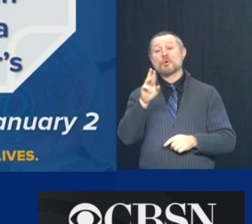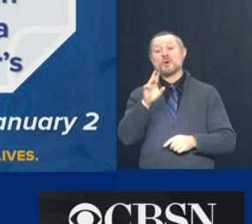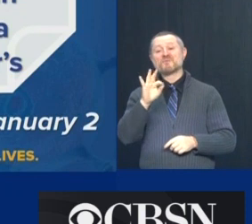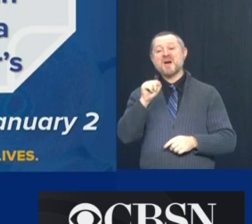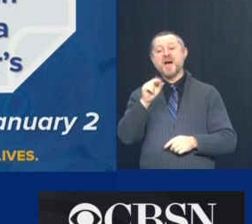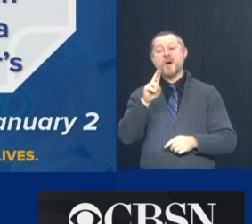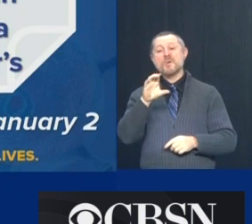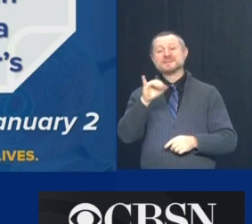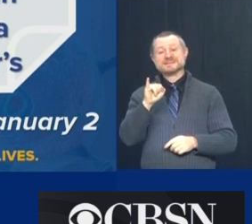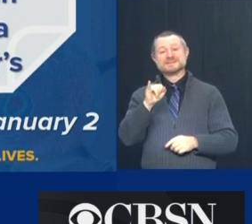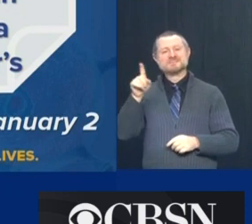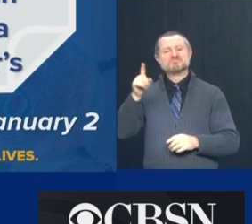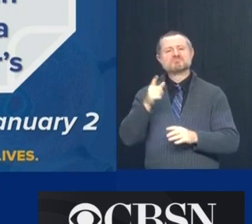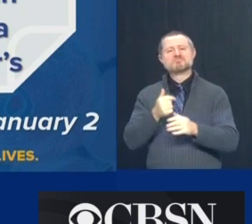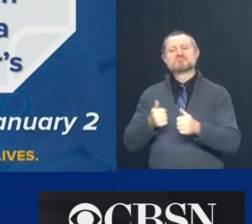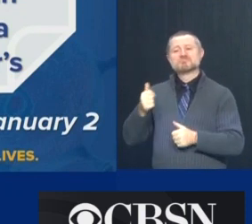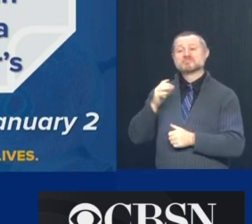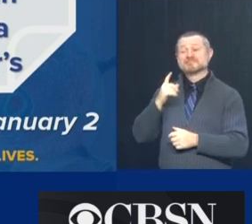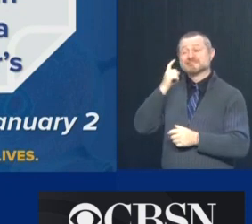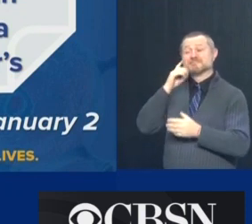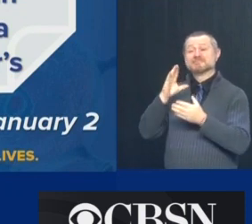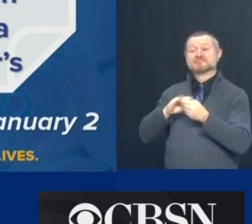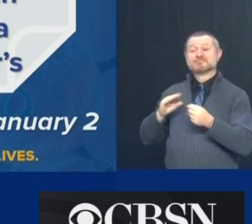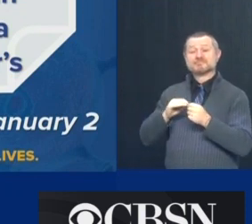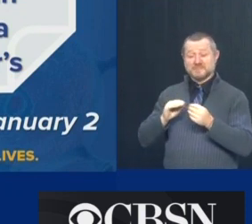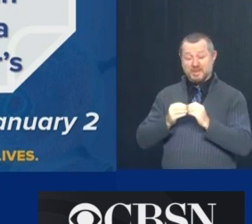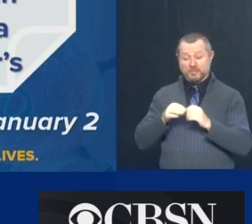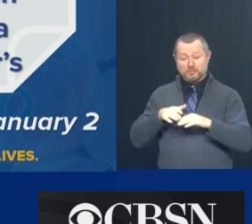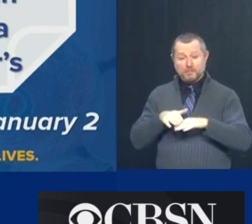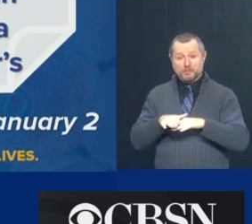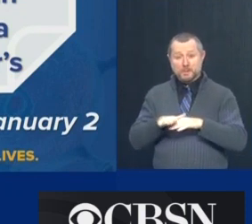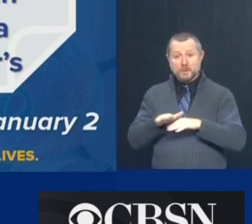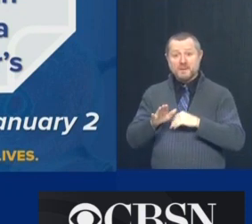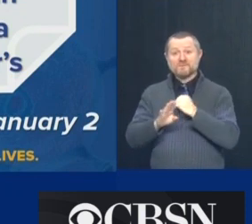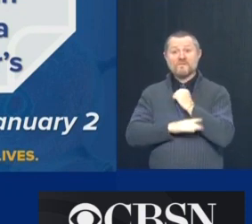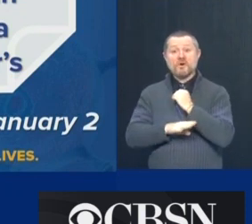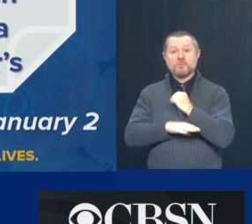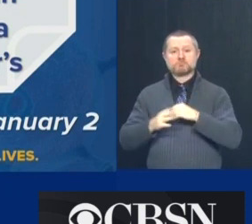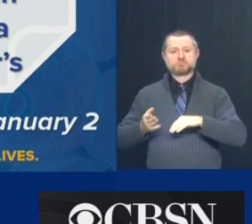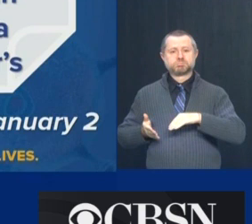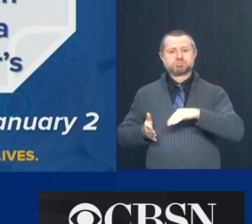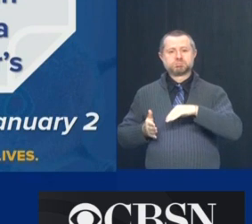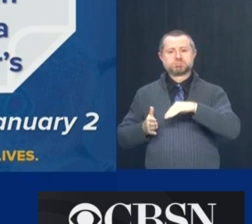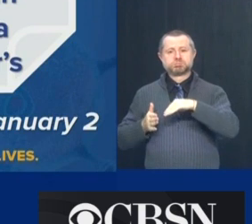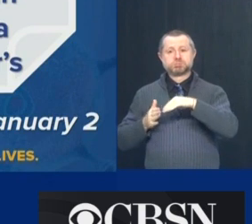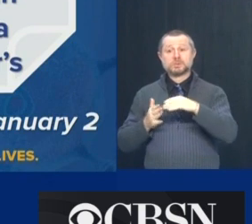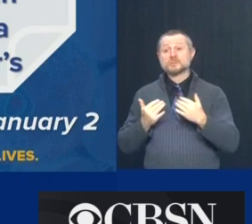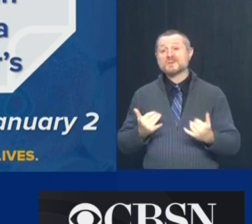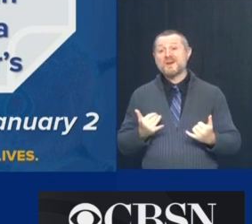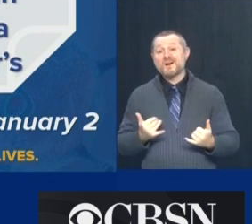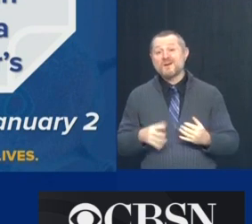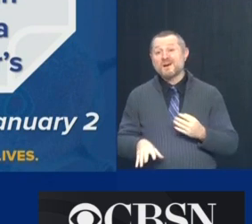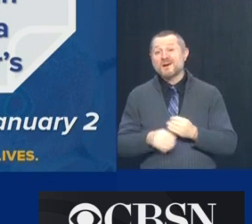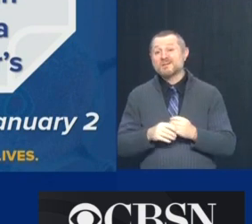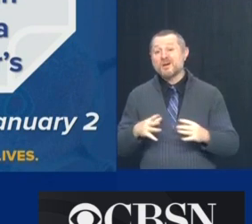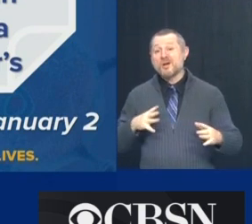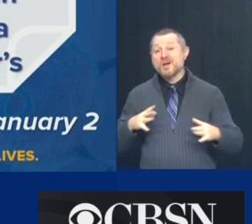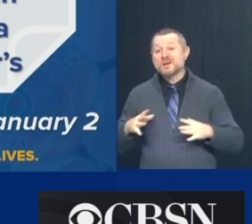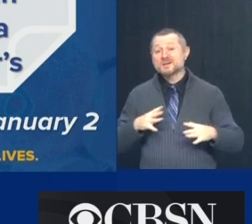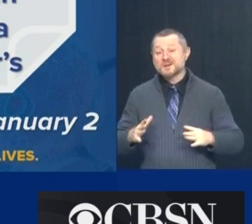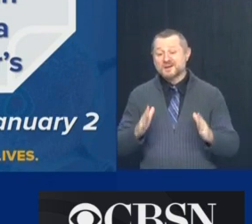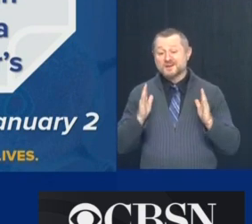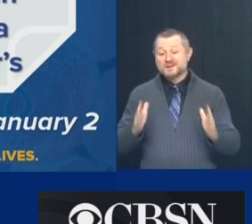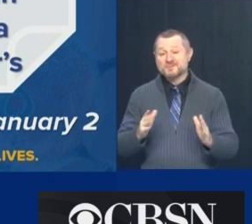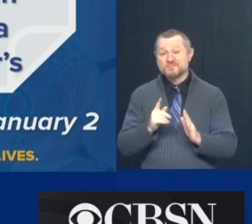a fall surge, my words. We now have a holiday surge on top of the